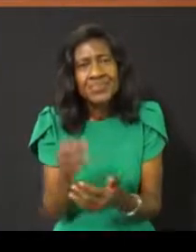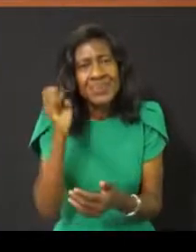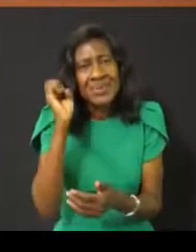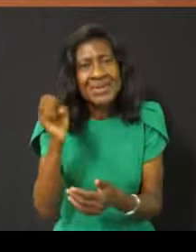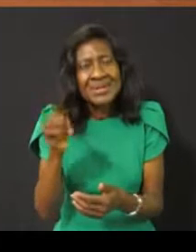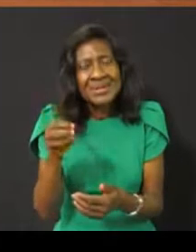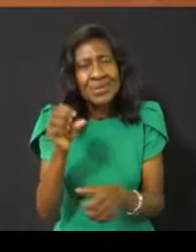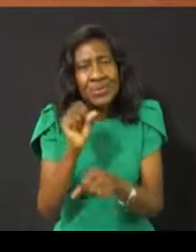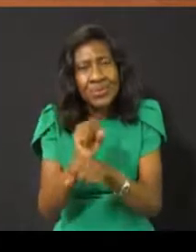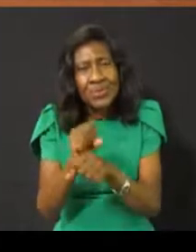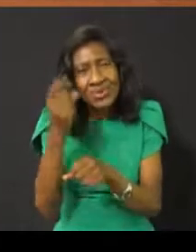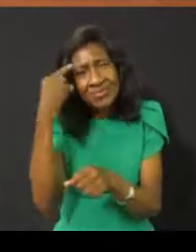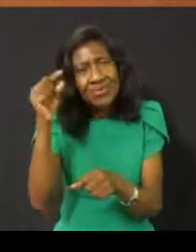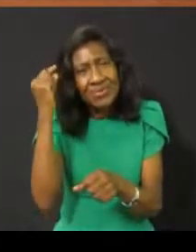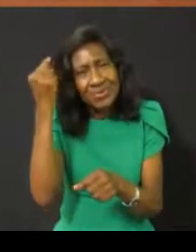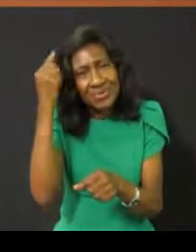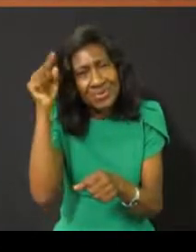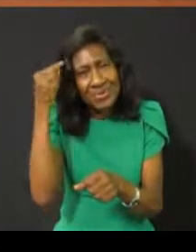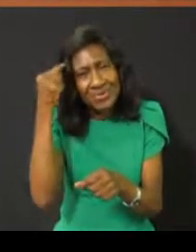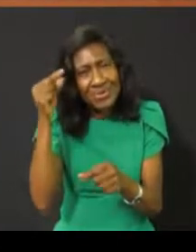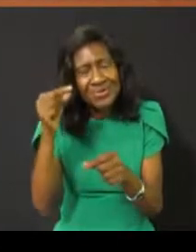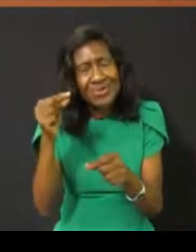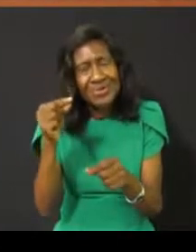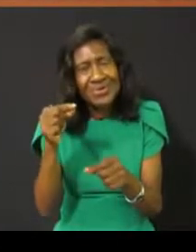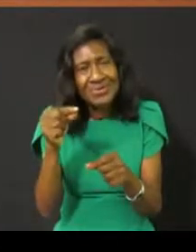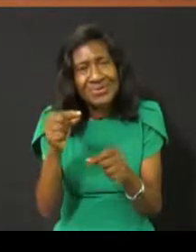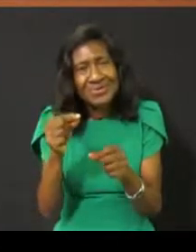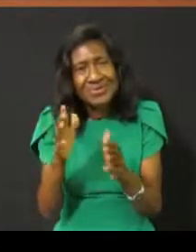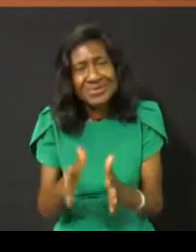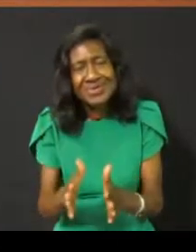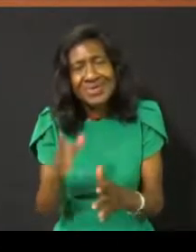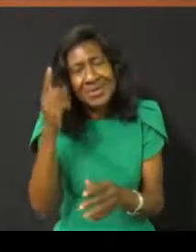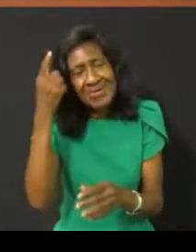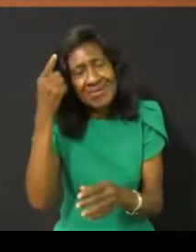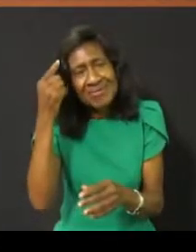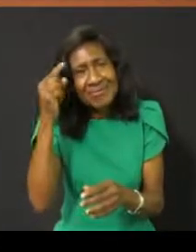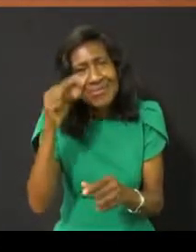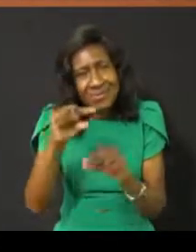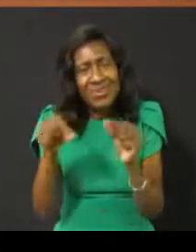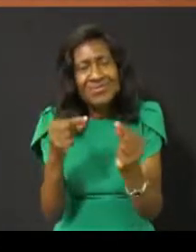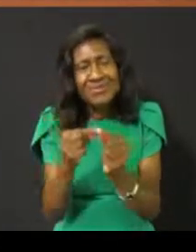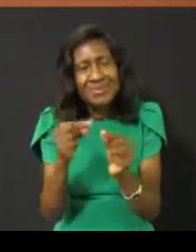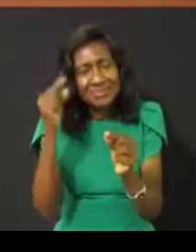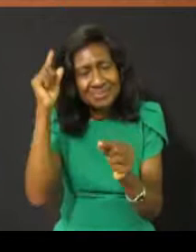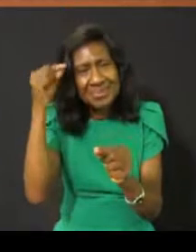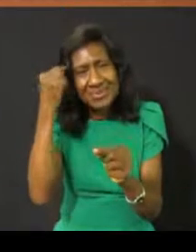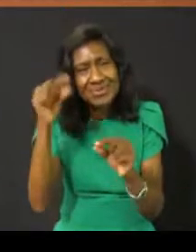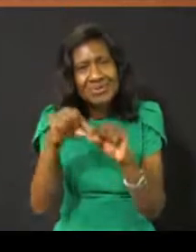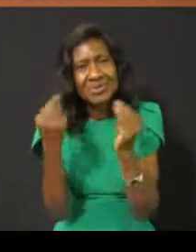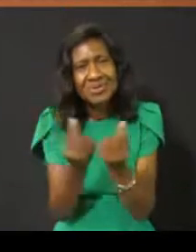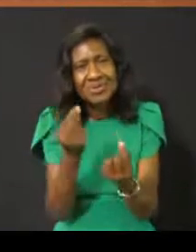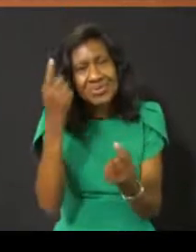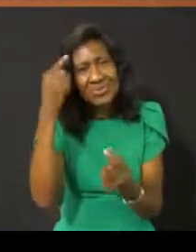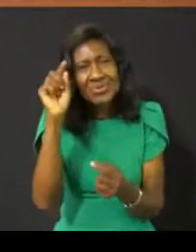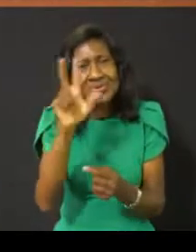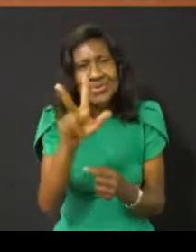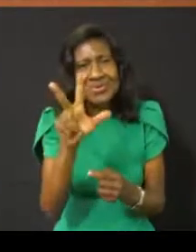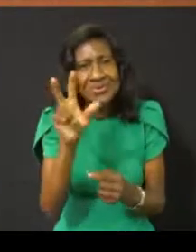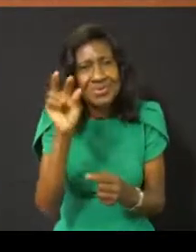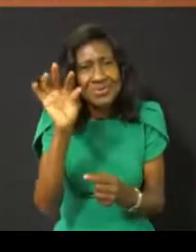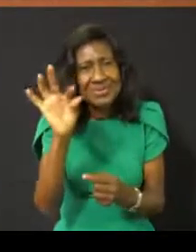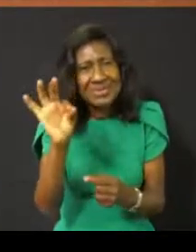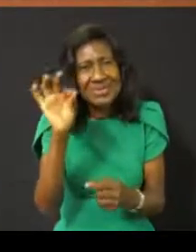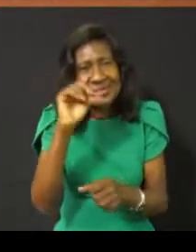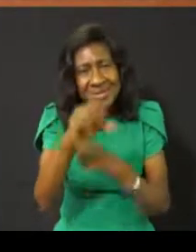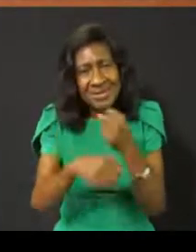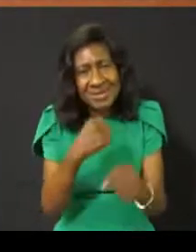servant for 39 years. I've been Deputy Governor for 9 years. It is a privilege to be a public servant and a civil